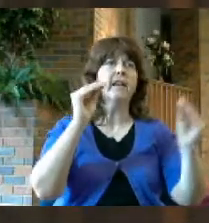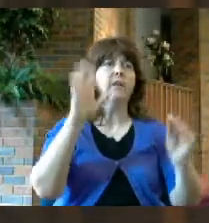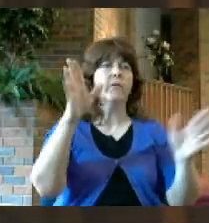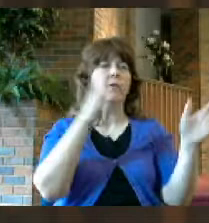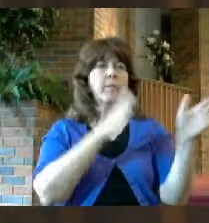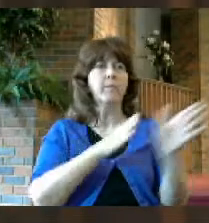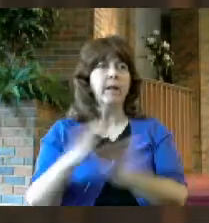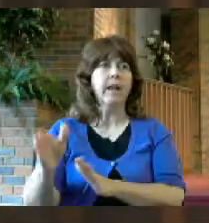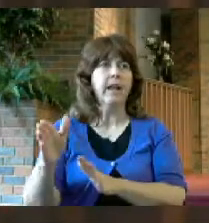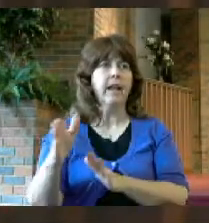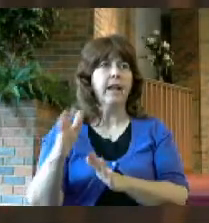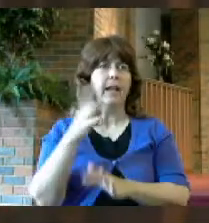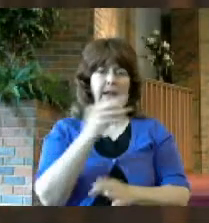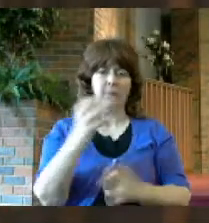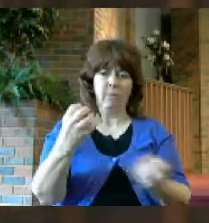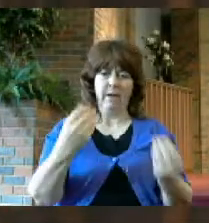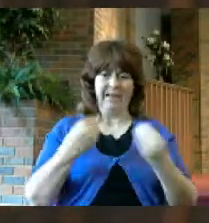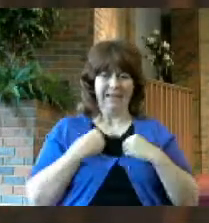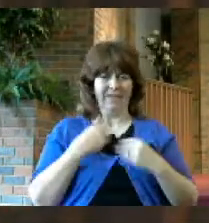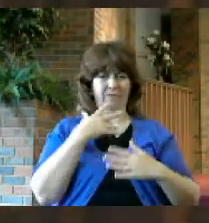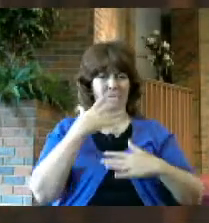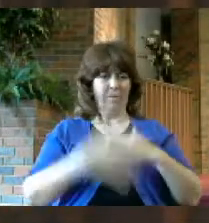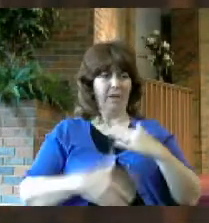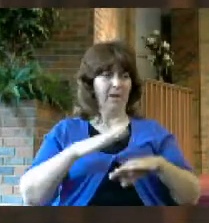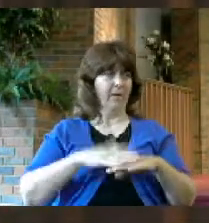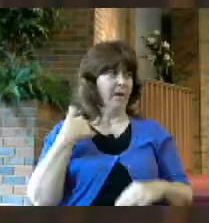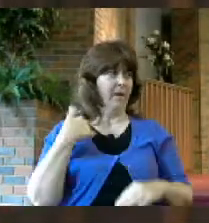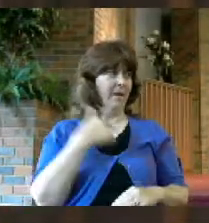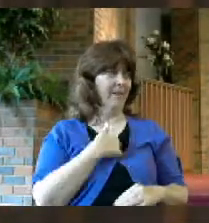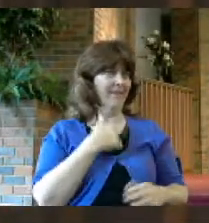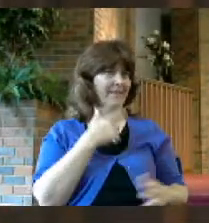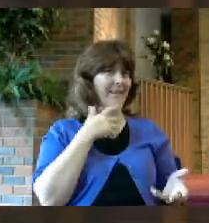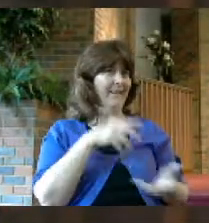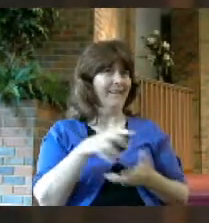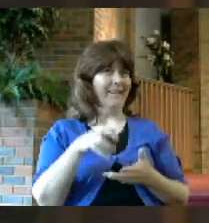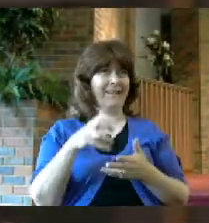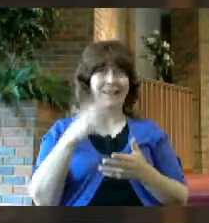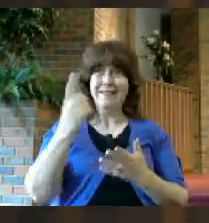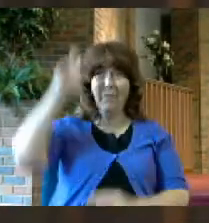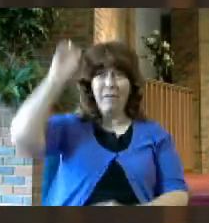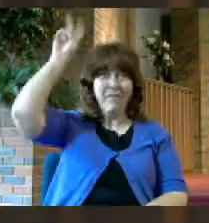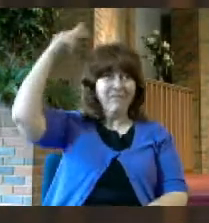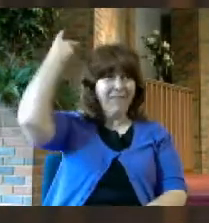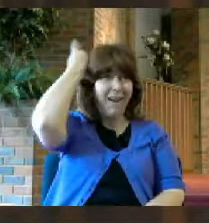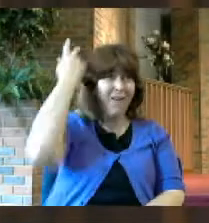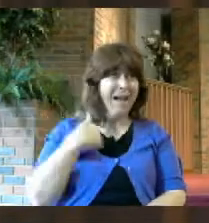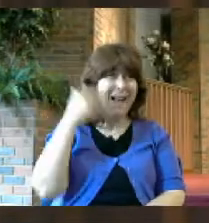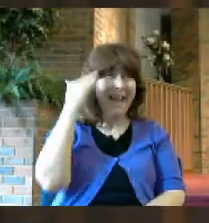us. If something's about to fall on my head, you will tell me, right?